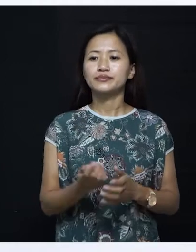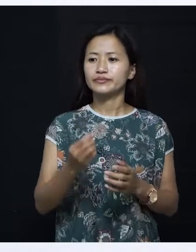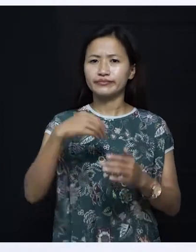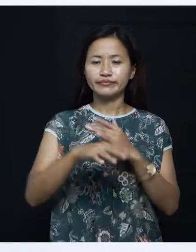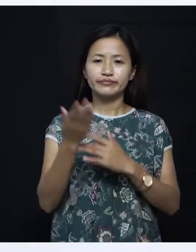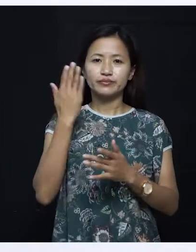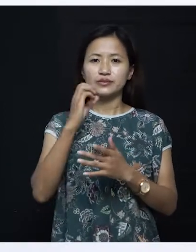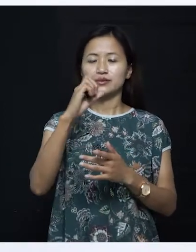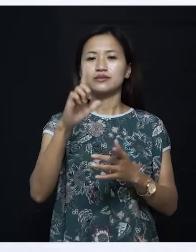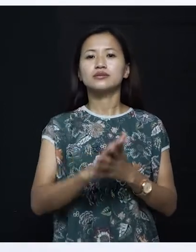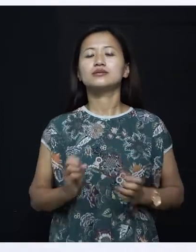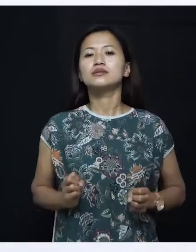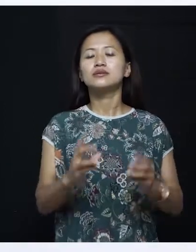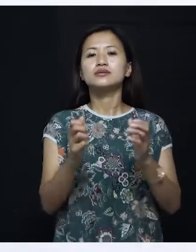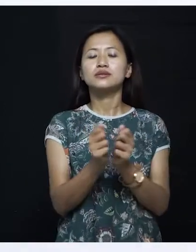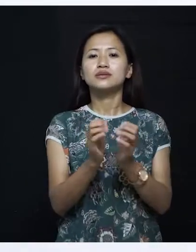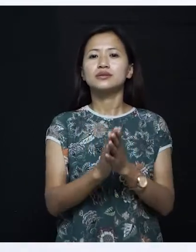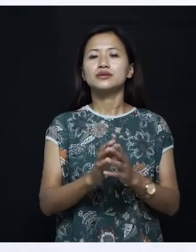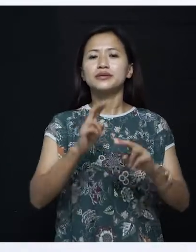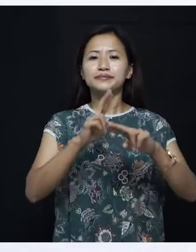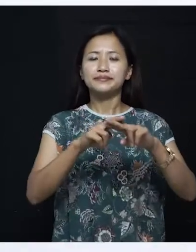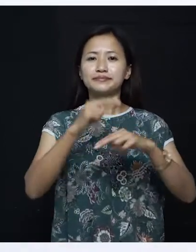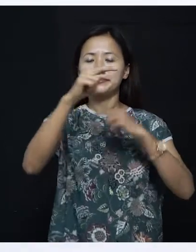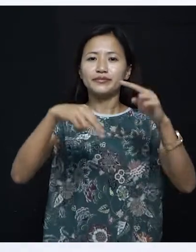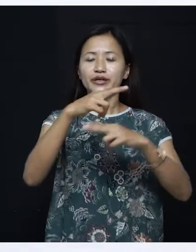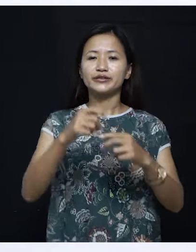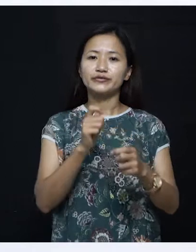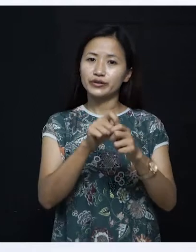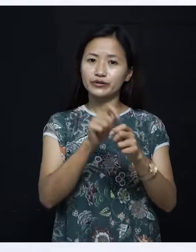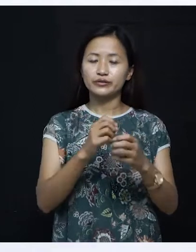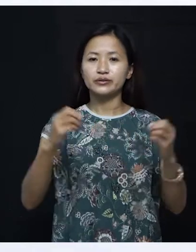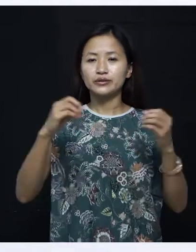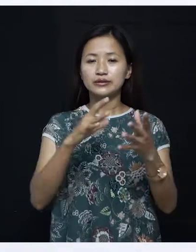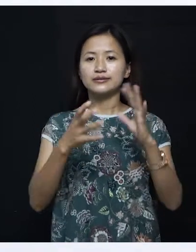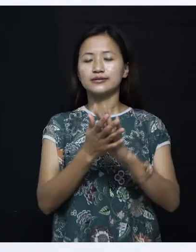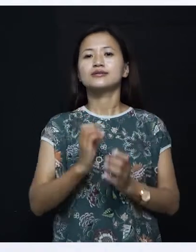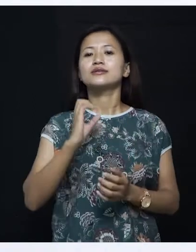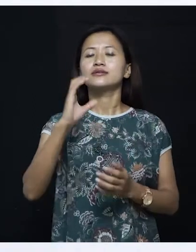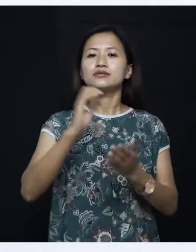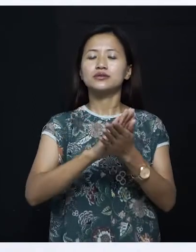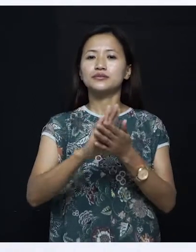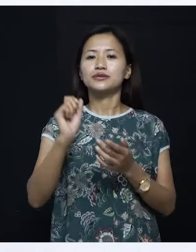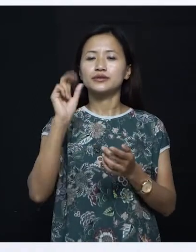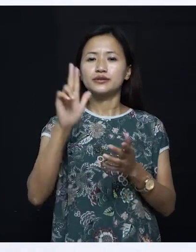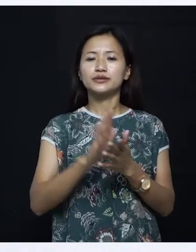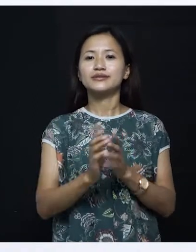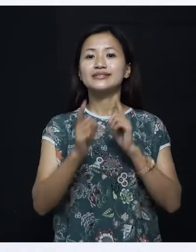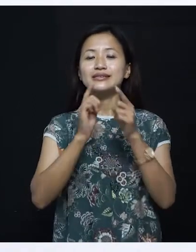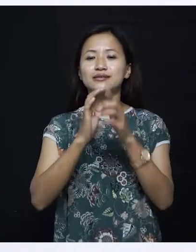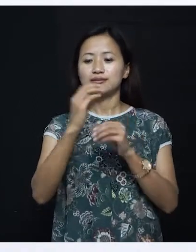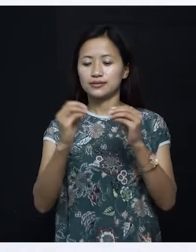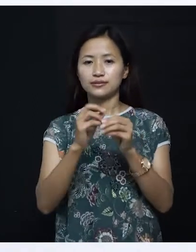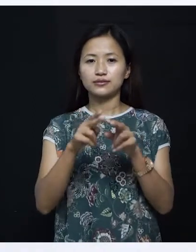previous class we have started with manufacturing industry, that is your chapter 8, and we have discussed